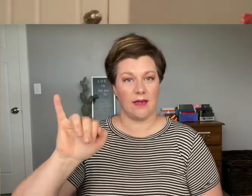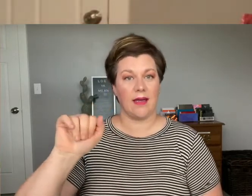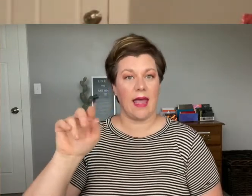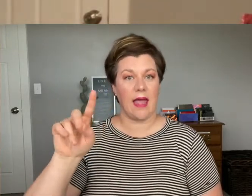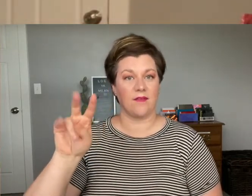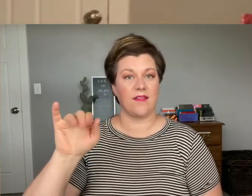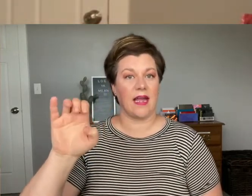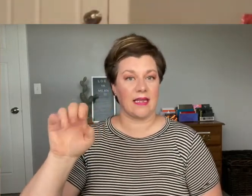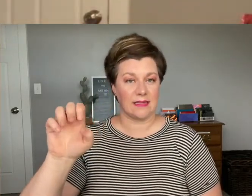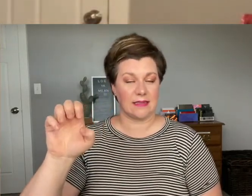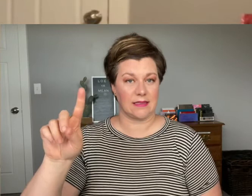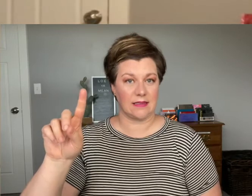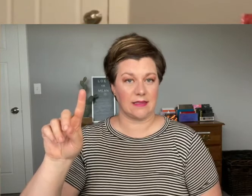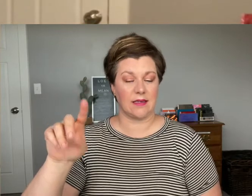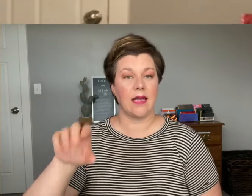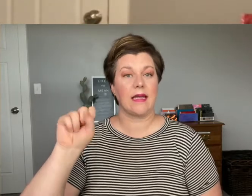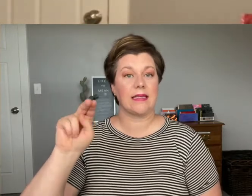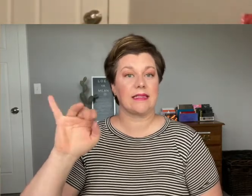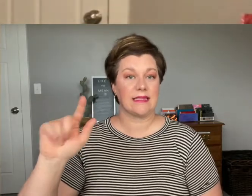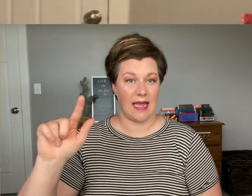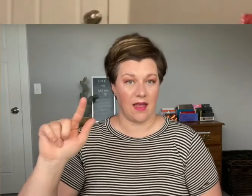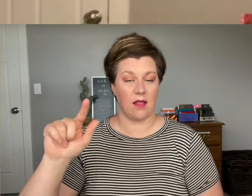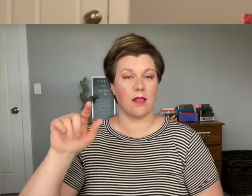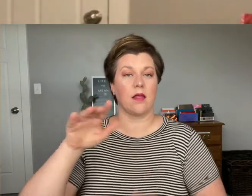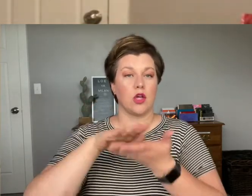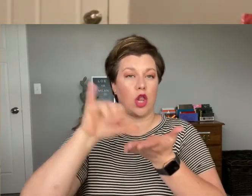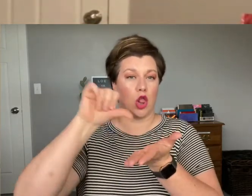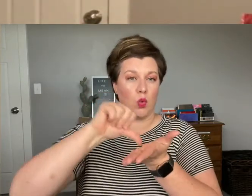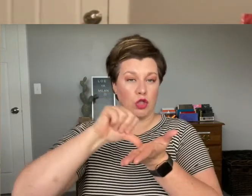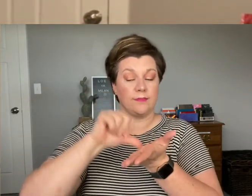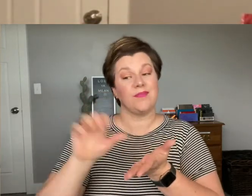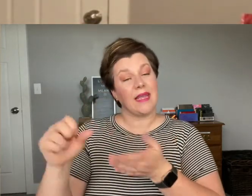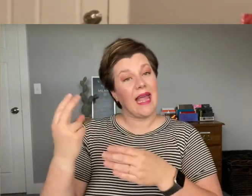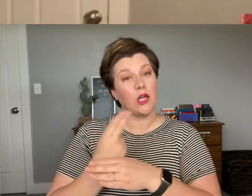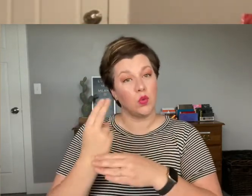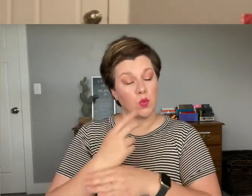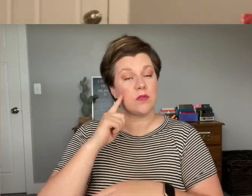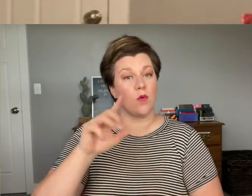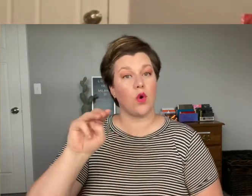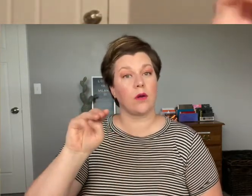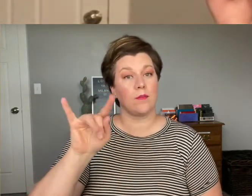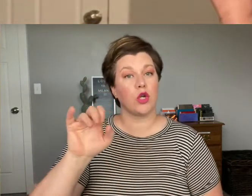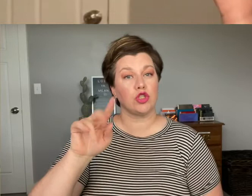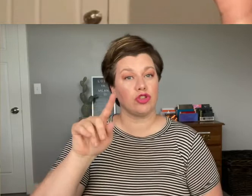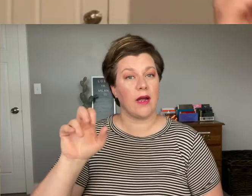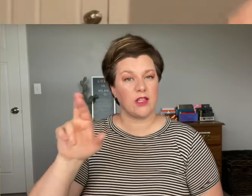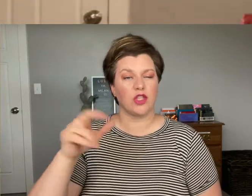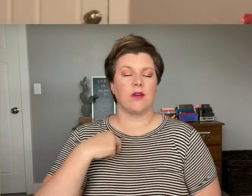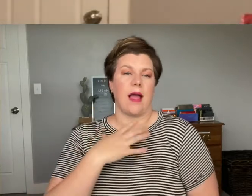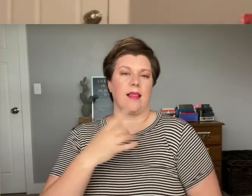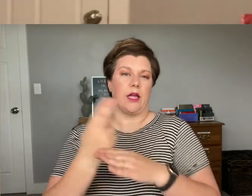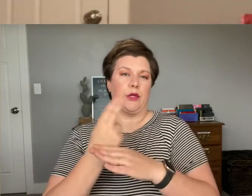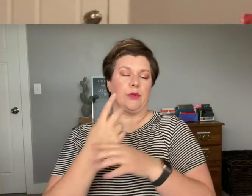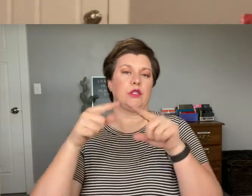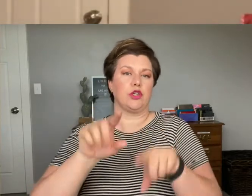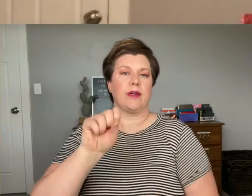Snail Repair Cream. Now this can be used as your moisture if you want to use this as your moisturizer. I like